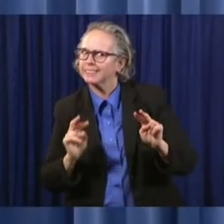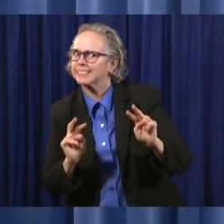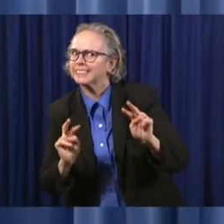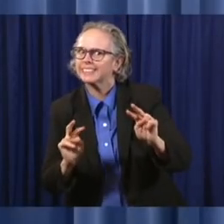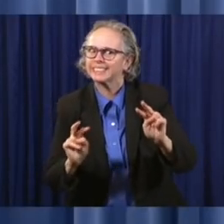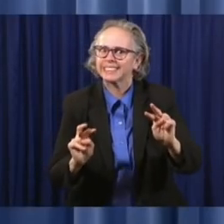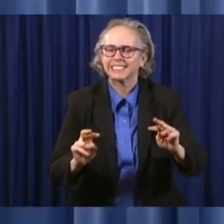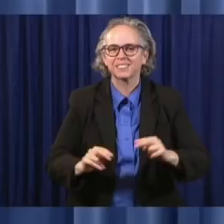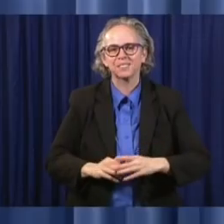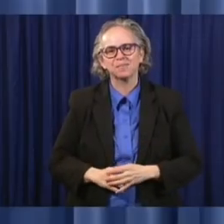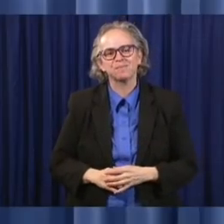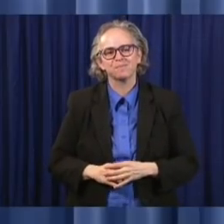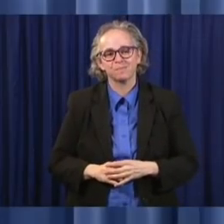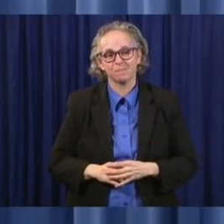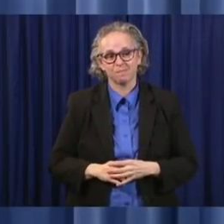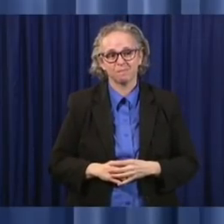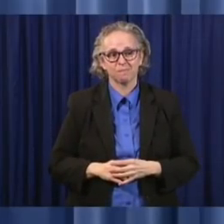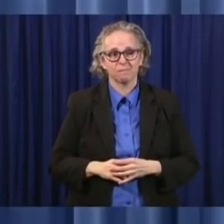last Friday,